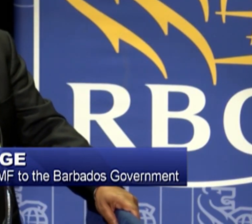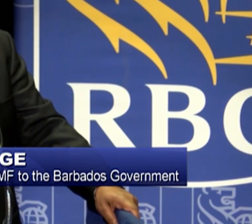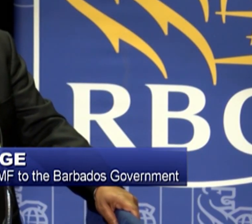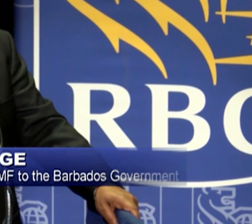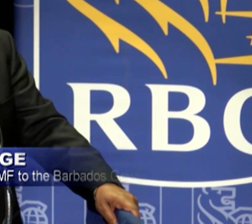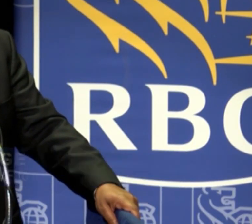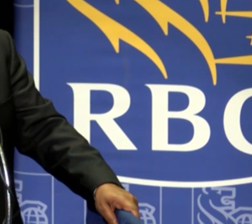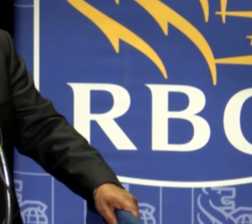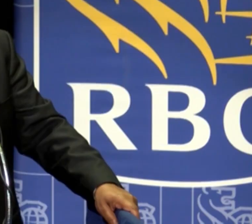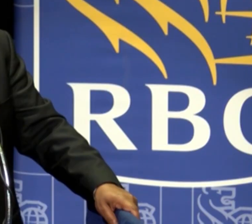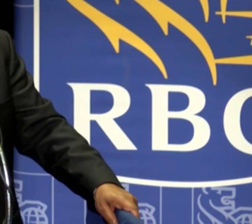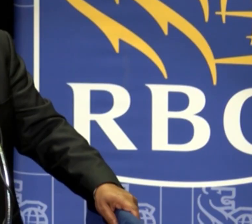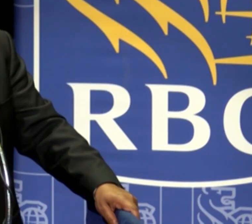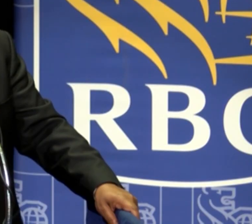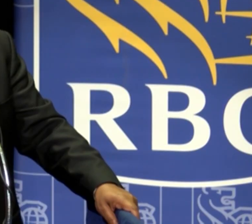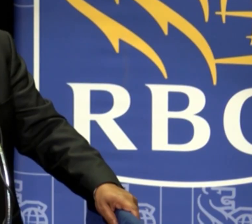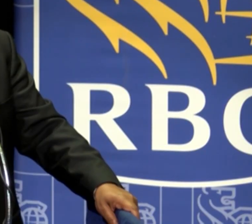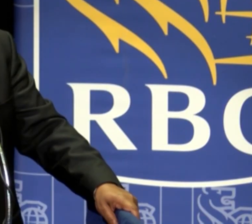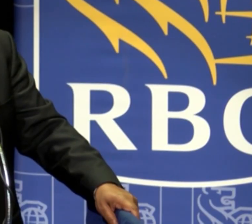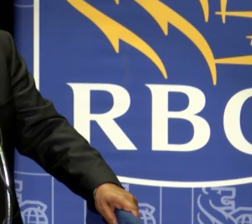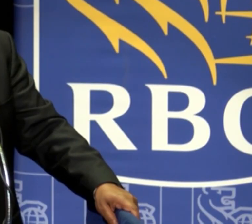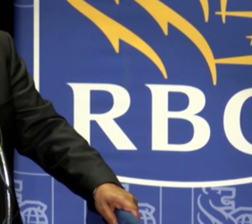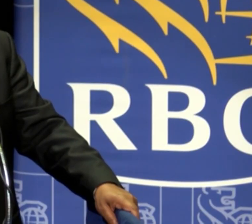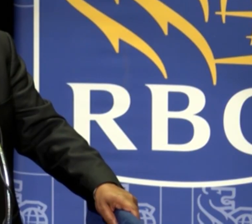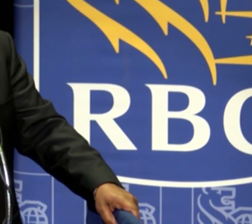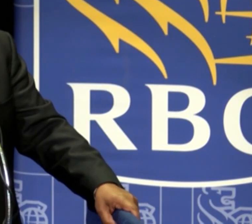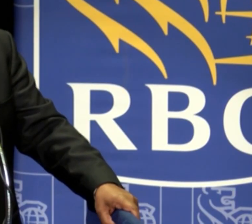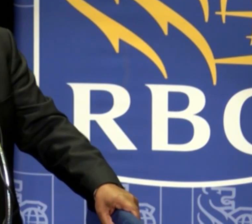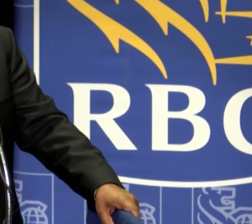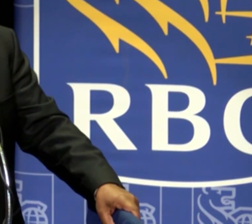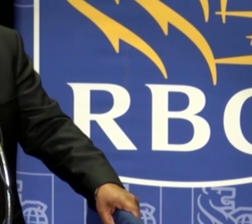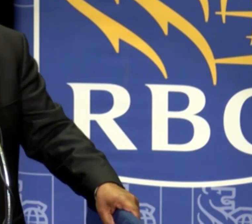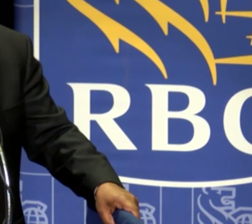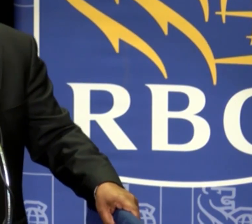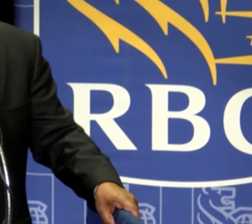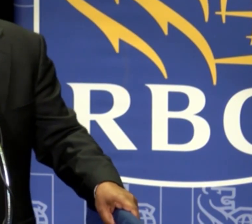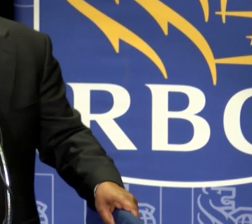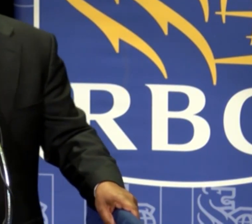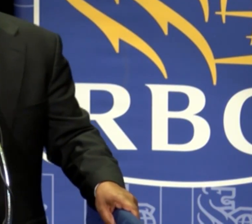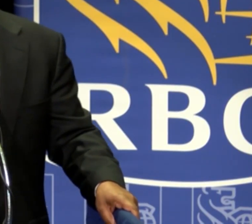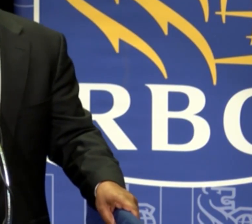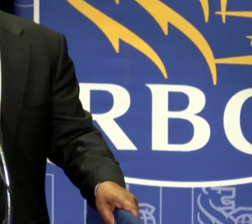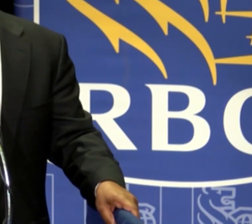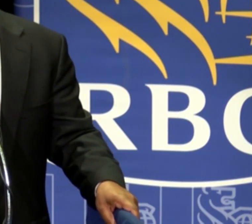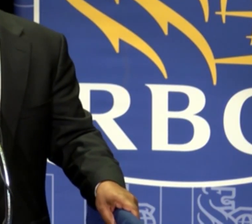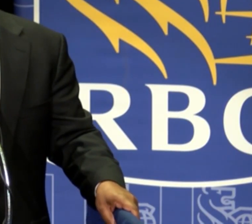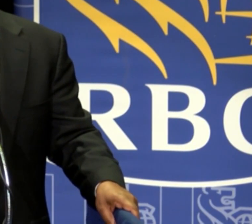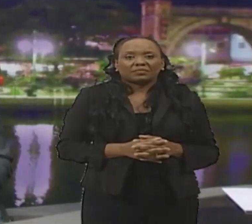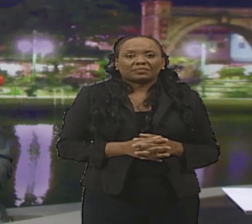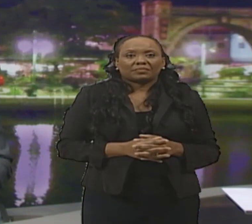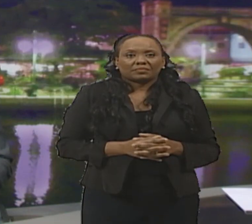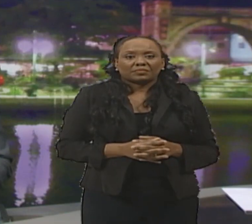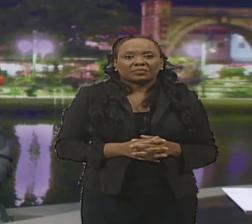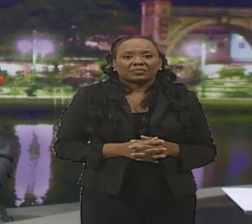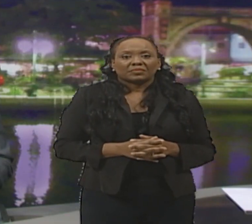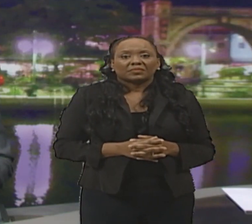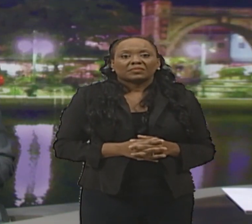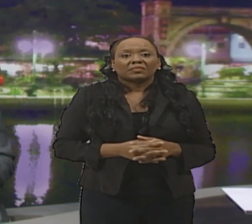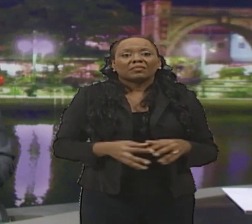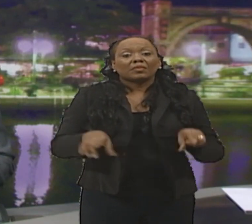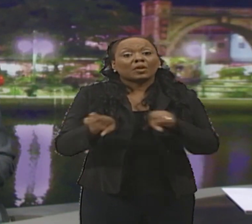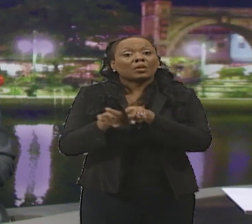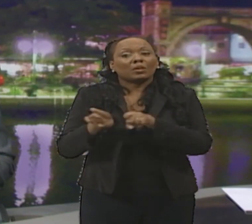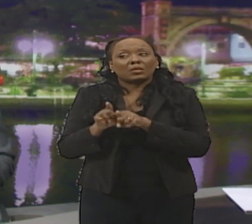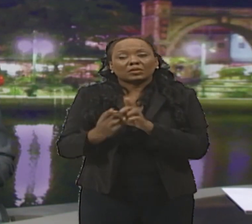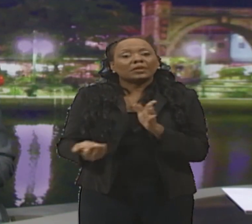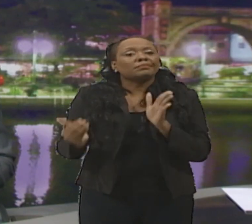and digitalization within the process of what we do to get there. And this process, as I speak, is ongoing. And